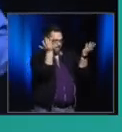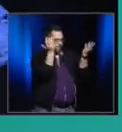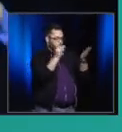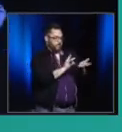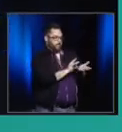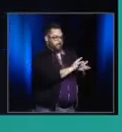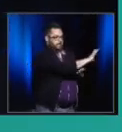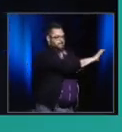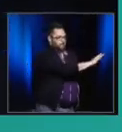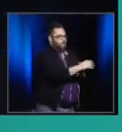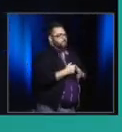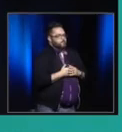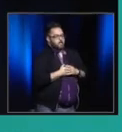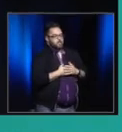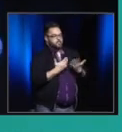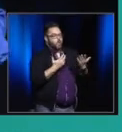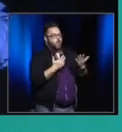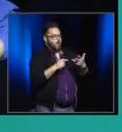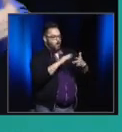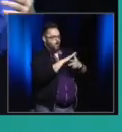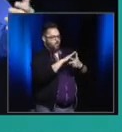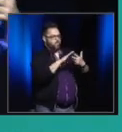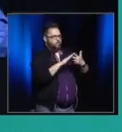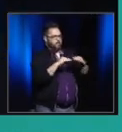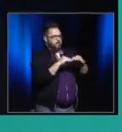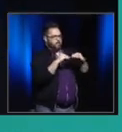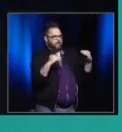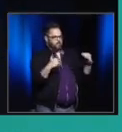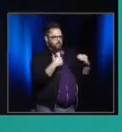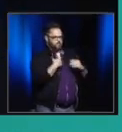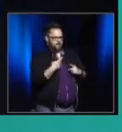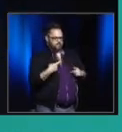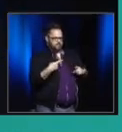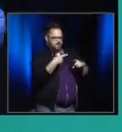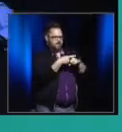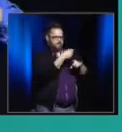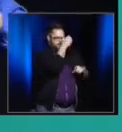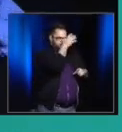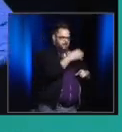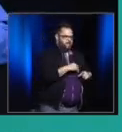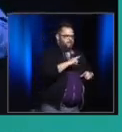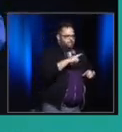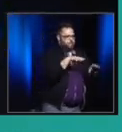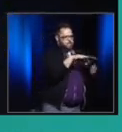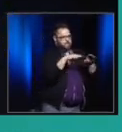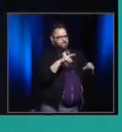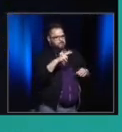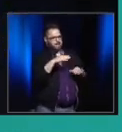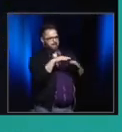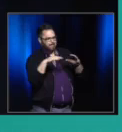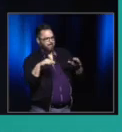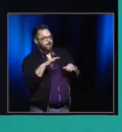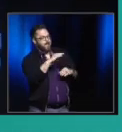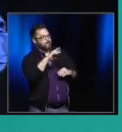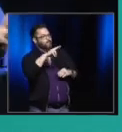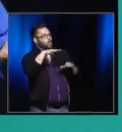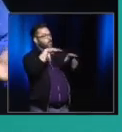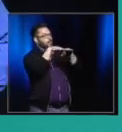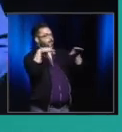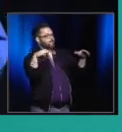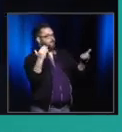So we see conflict at all 3 levels of alliances, between males in first-order alliances, second-order alliances, and third-order alliances.